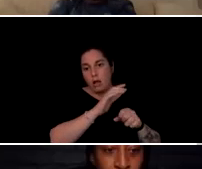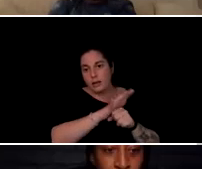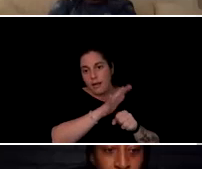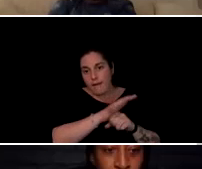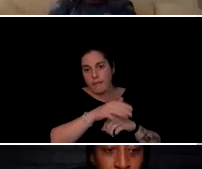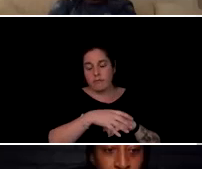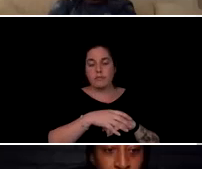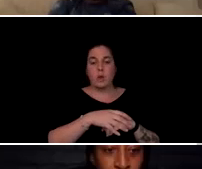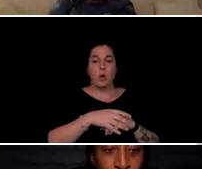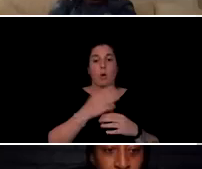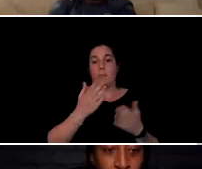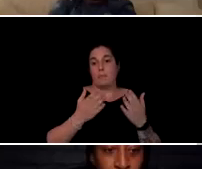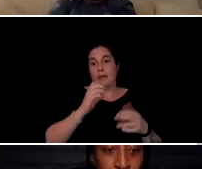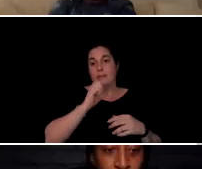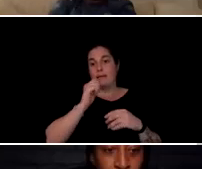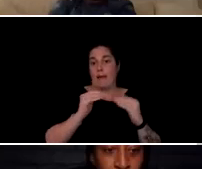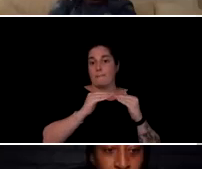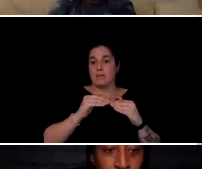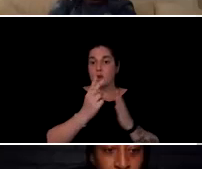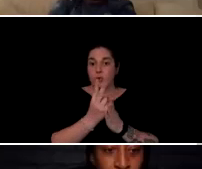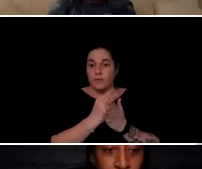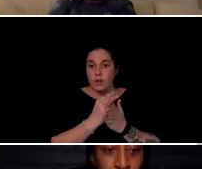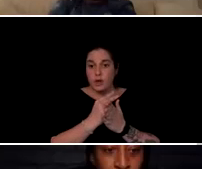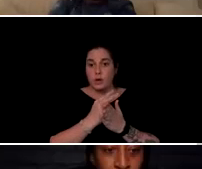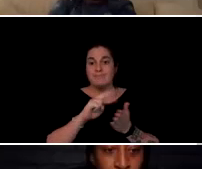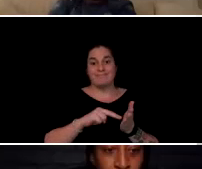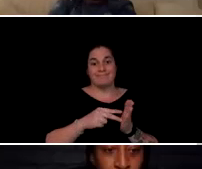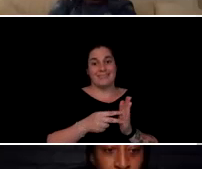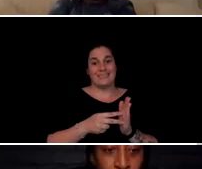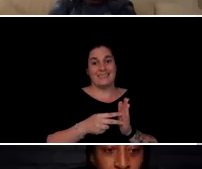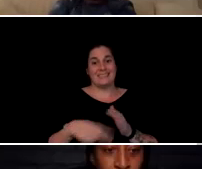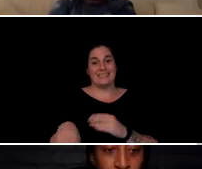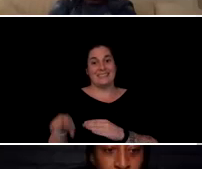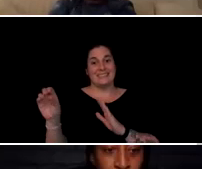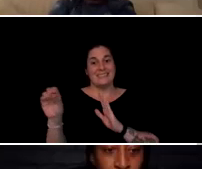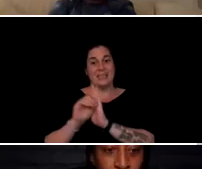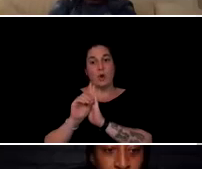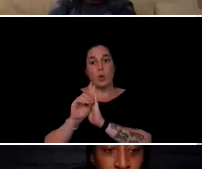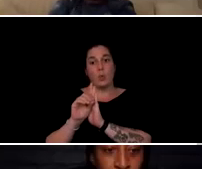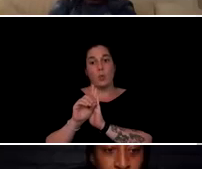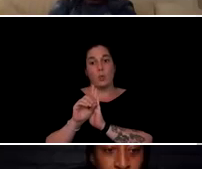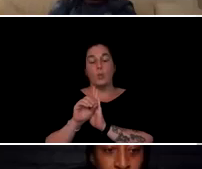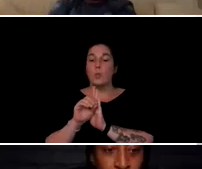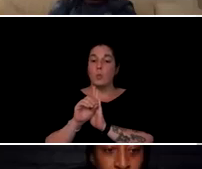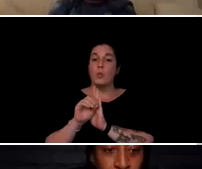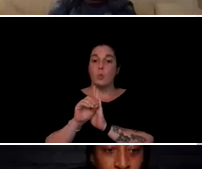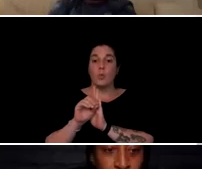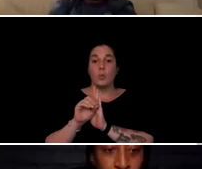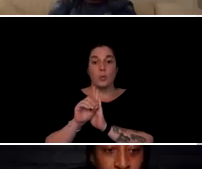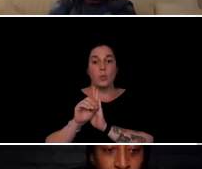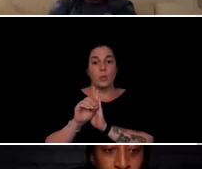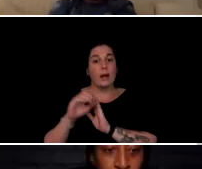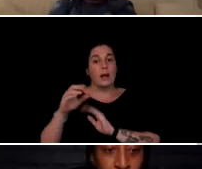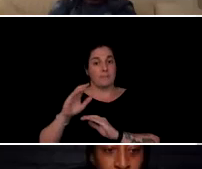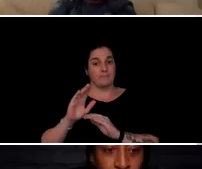not peer reviewed, then you automatically get a 0 on the project, and the project details tell you that